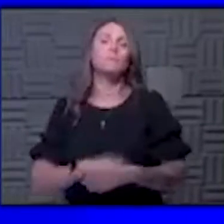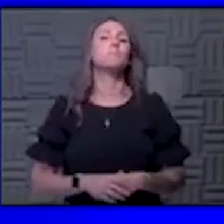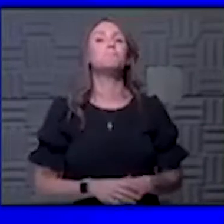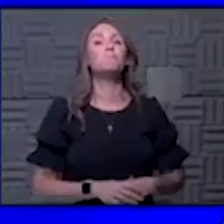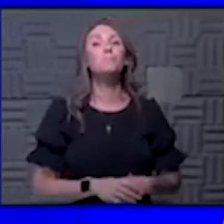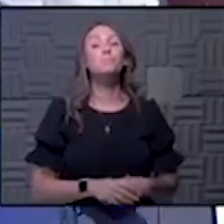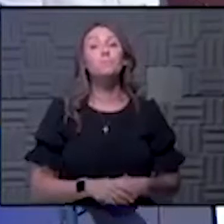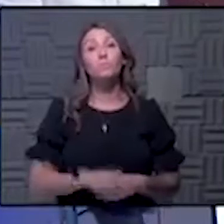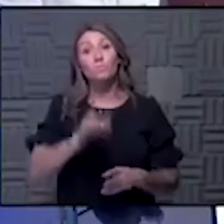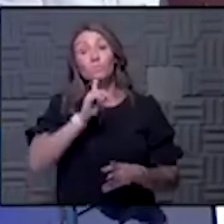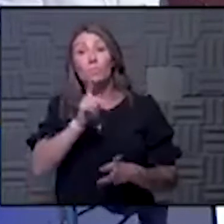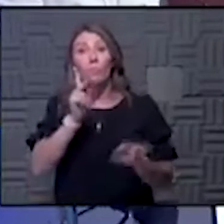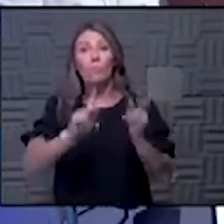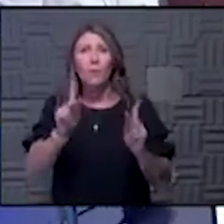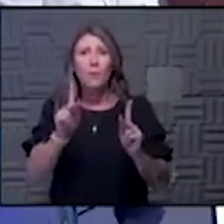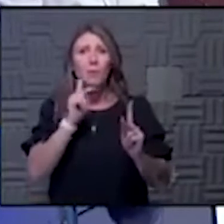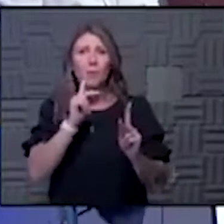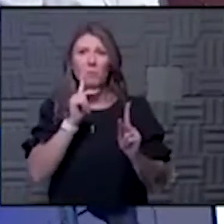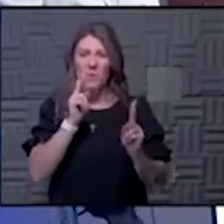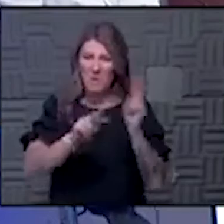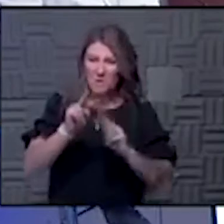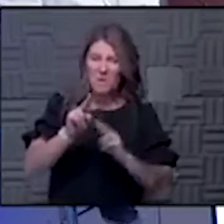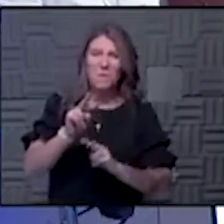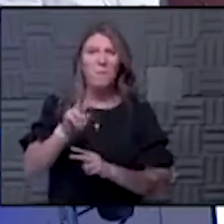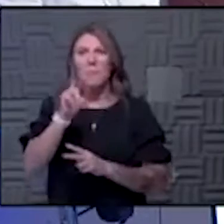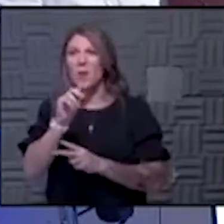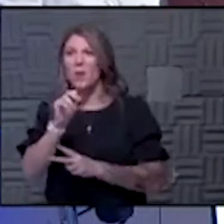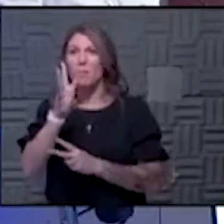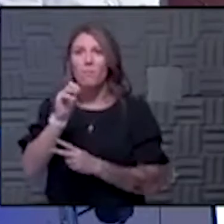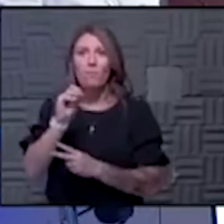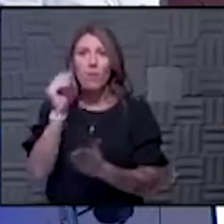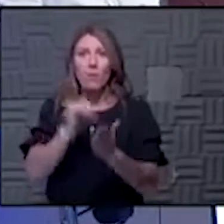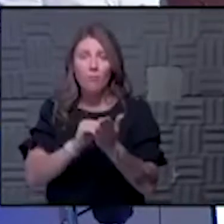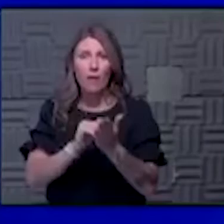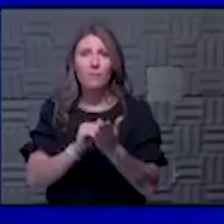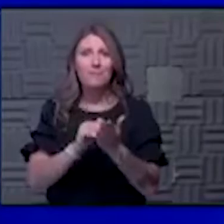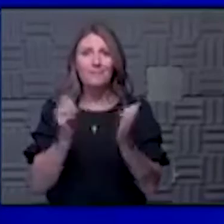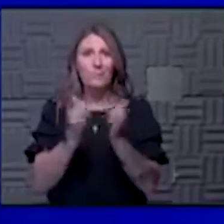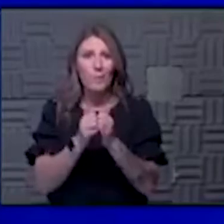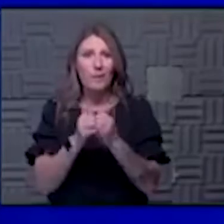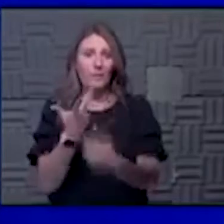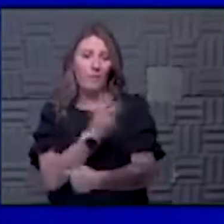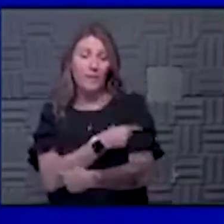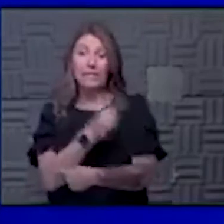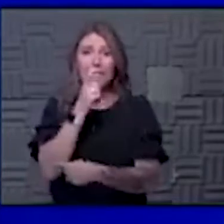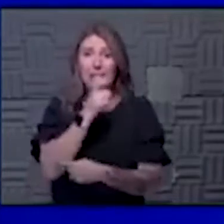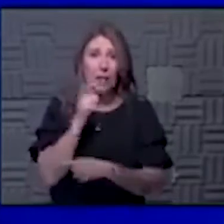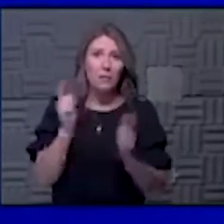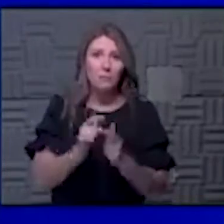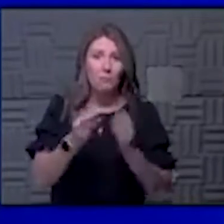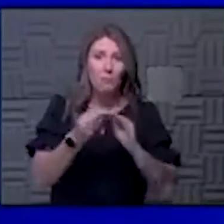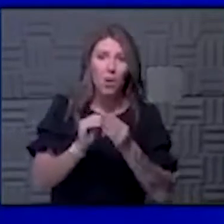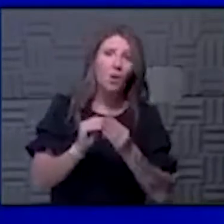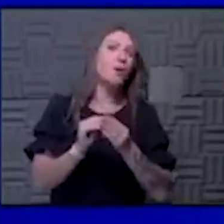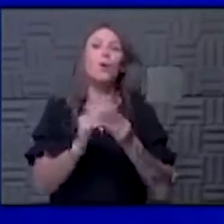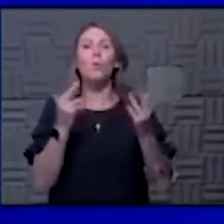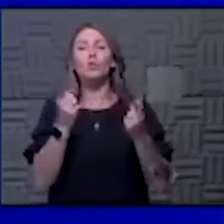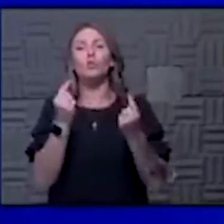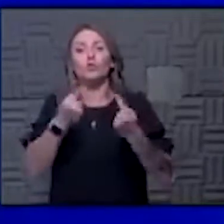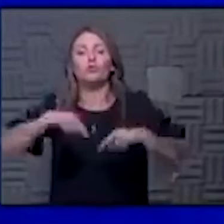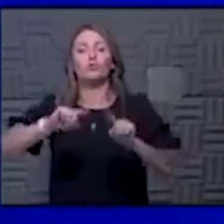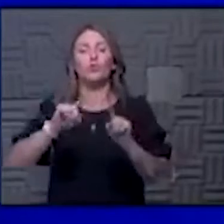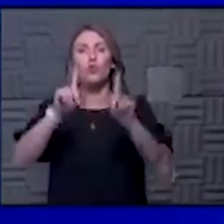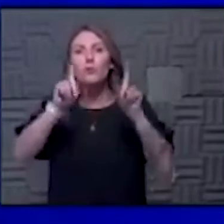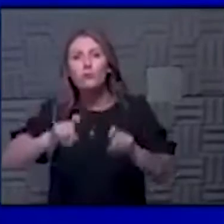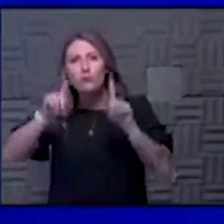in fact, in people, we've looked at 30 or 40,000 people with the vaccine, so it's not a small number. Right. And what you want to do in those trials is